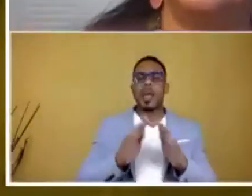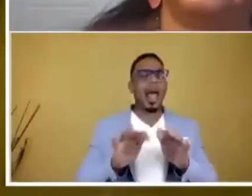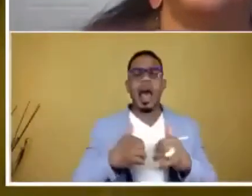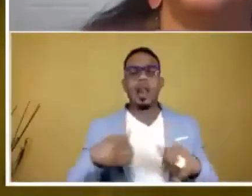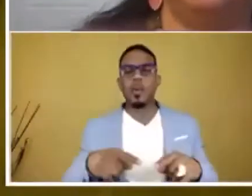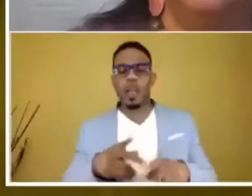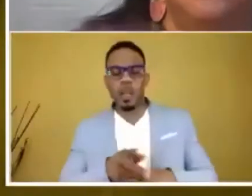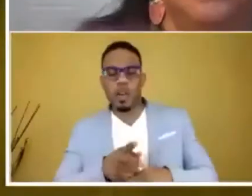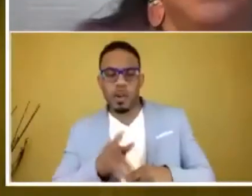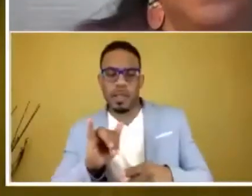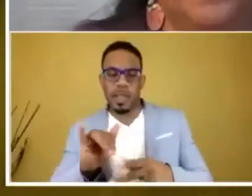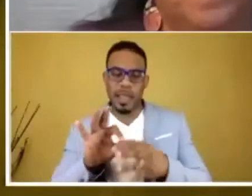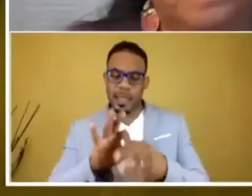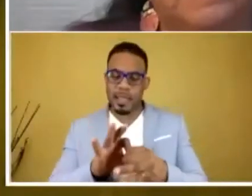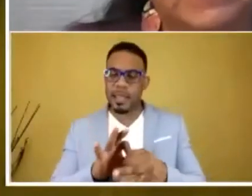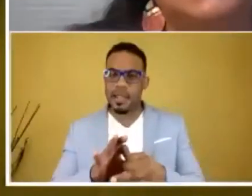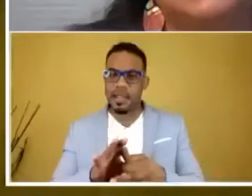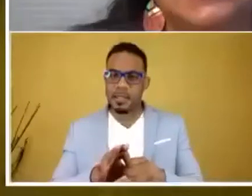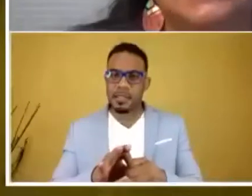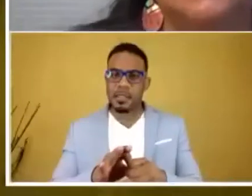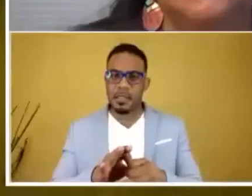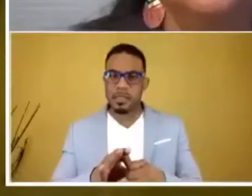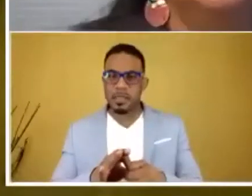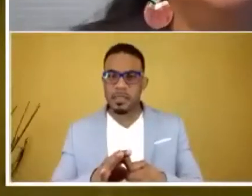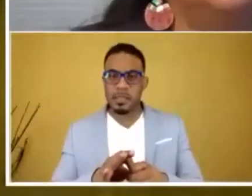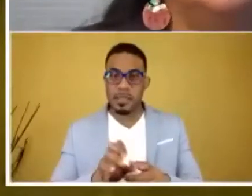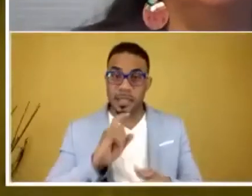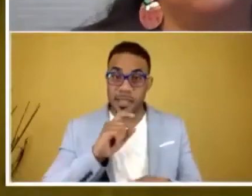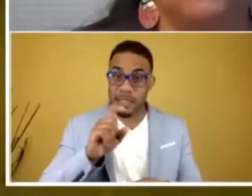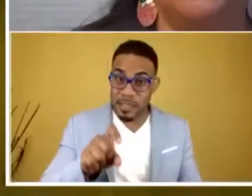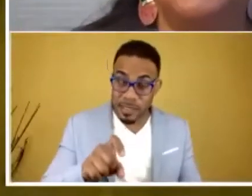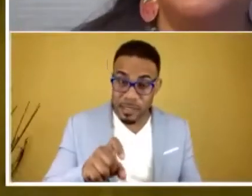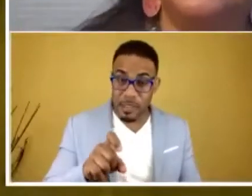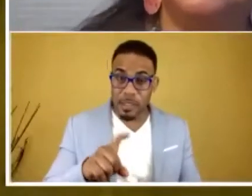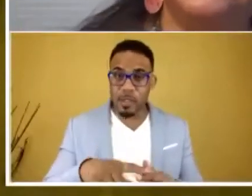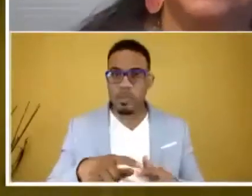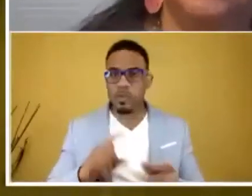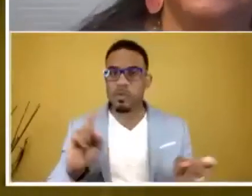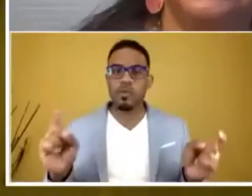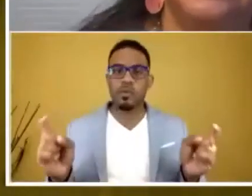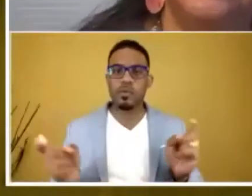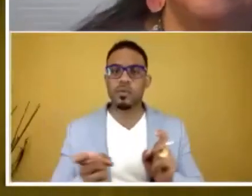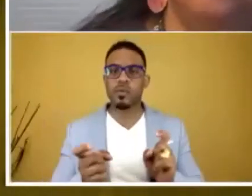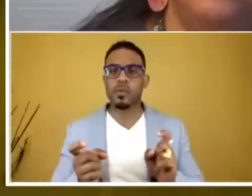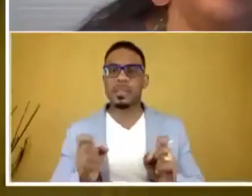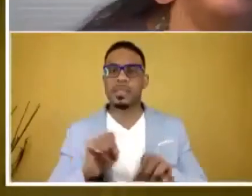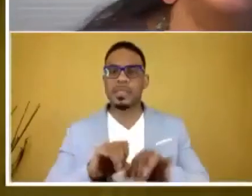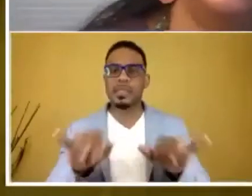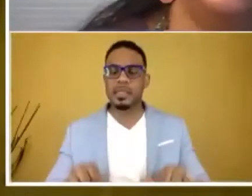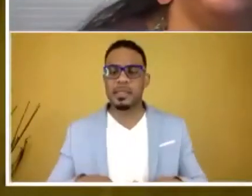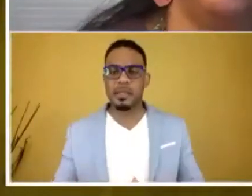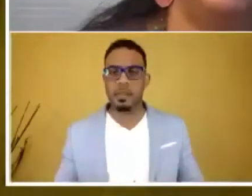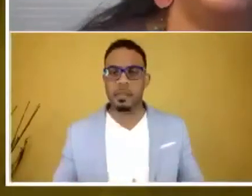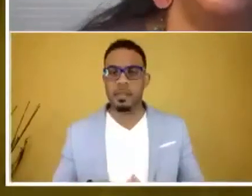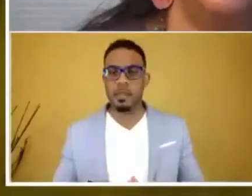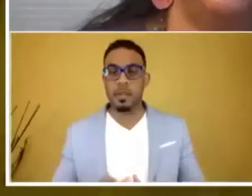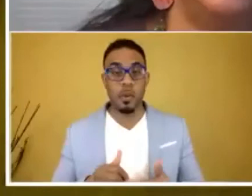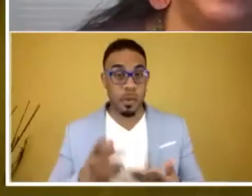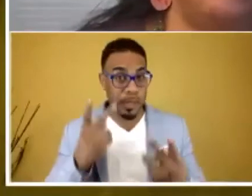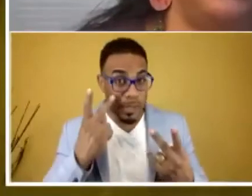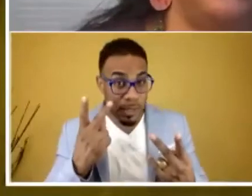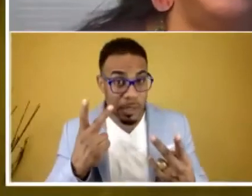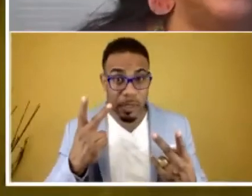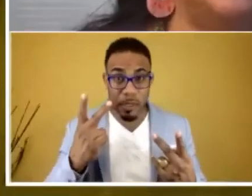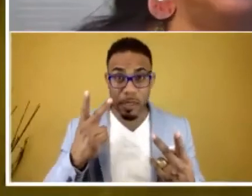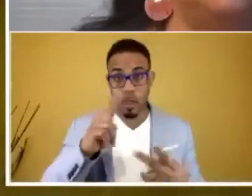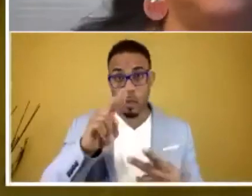nurture that connection that is needed to transform these systems? What we're seeing and what we saw at the